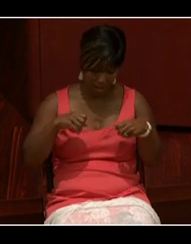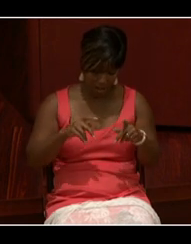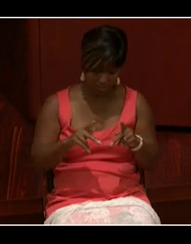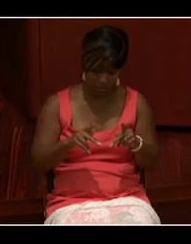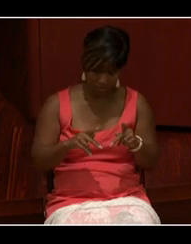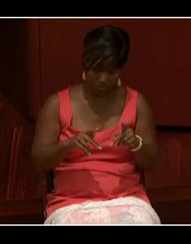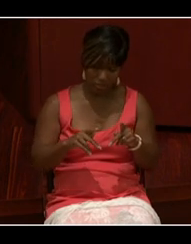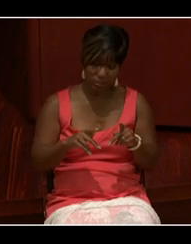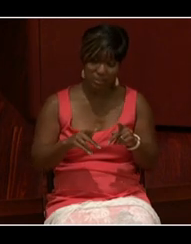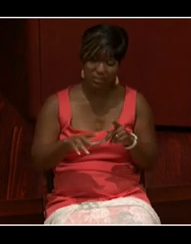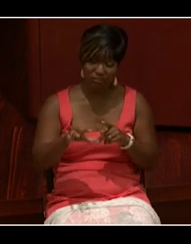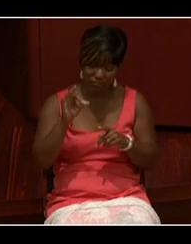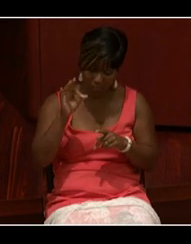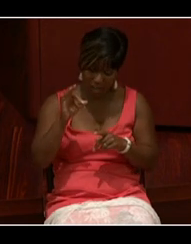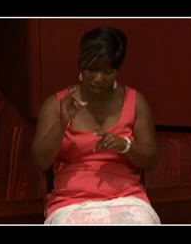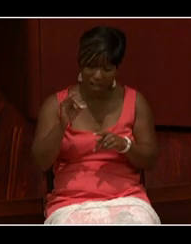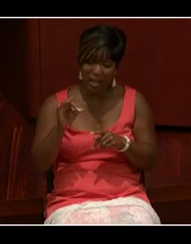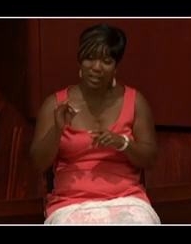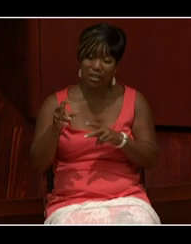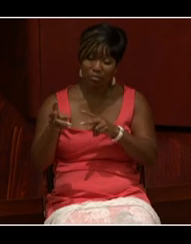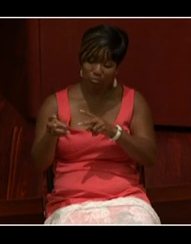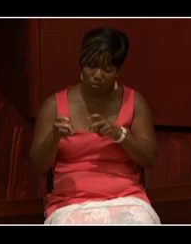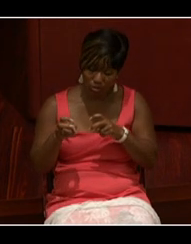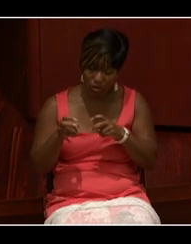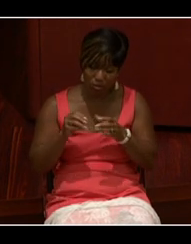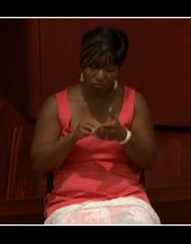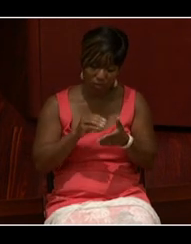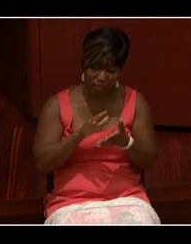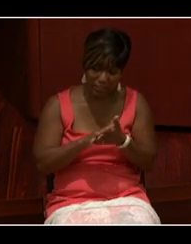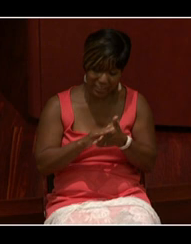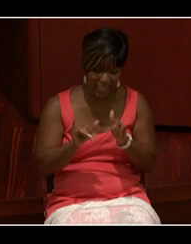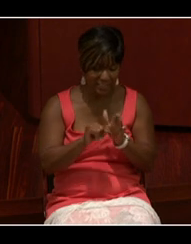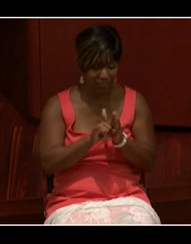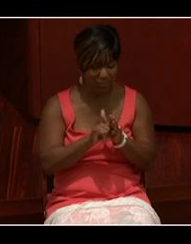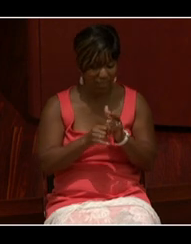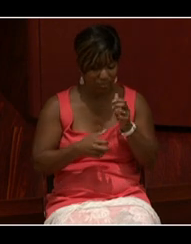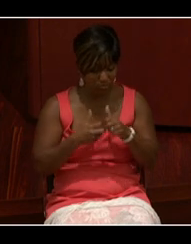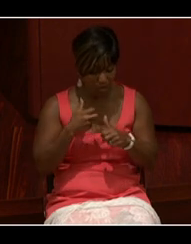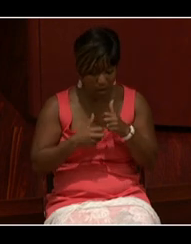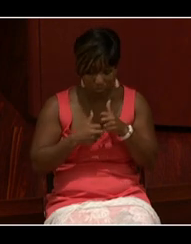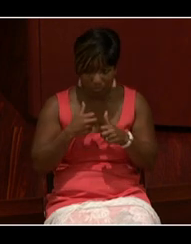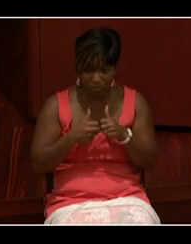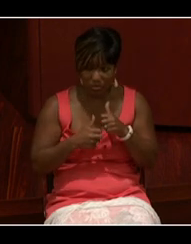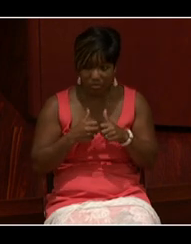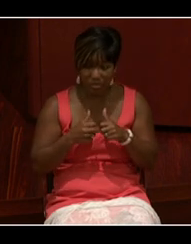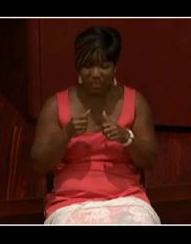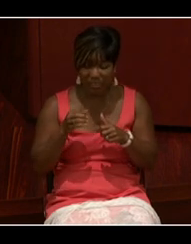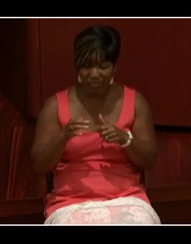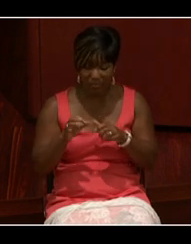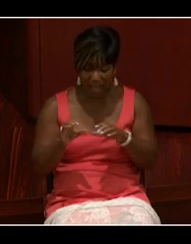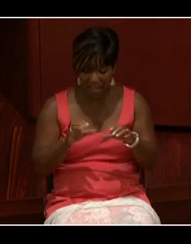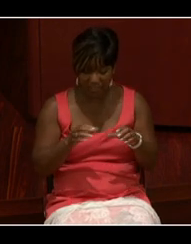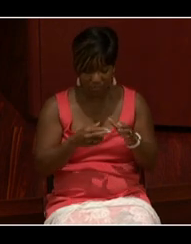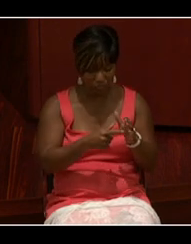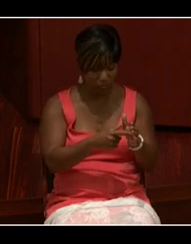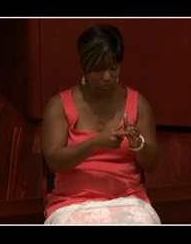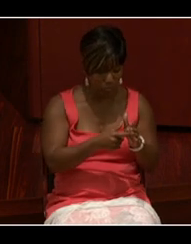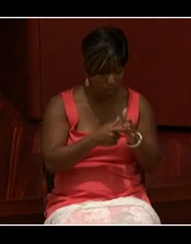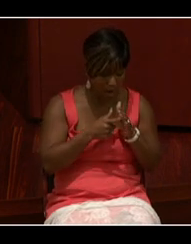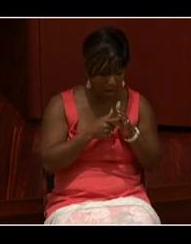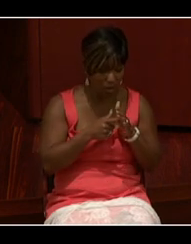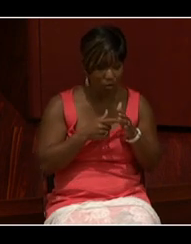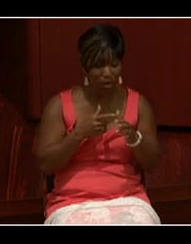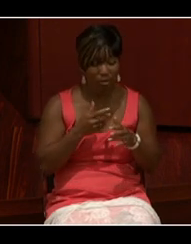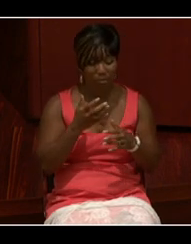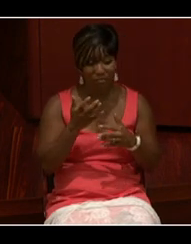for researchers and identify any possible issues that could arise, such as if redaction is required, or if a file has been transferred, or if